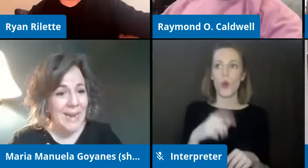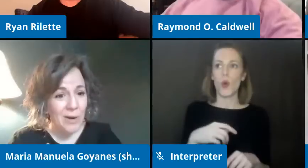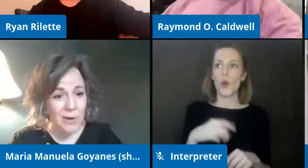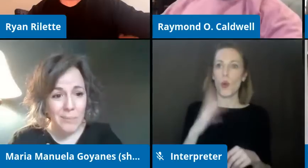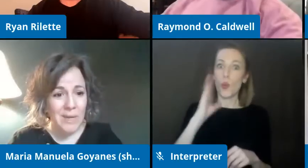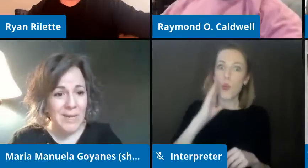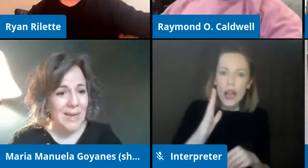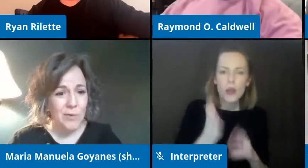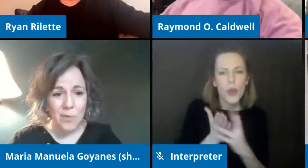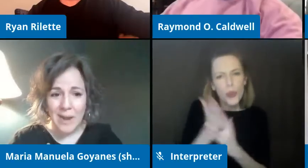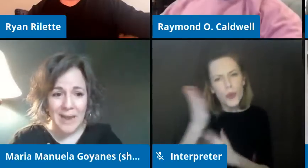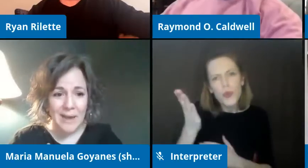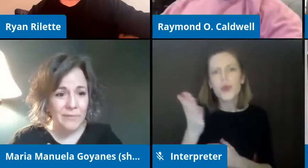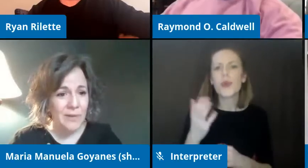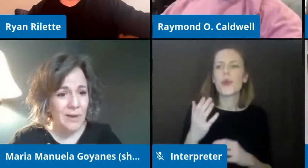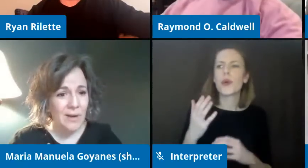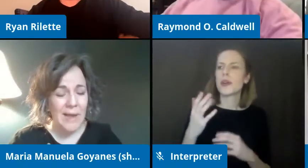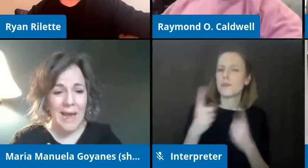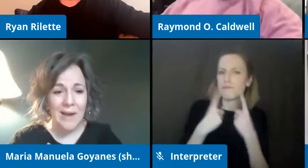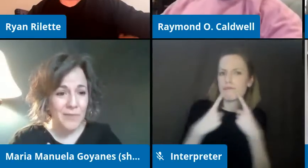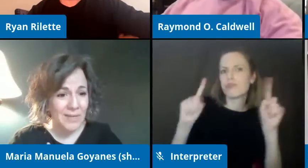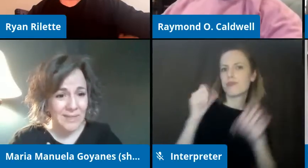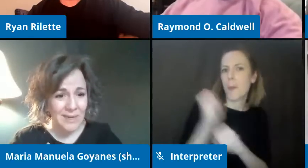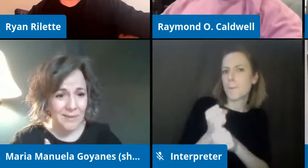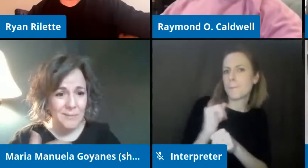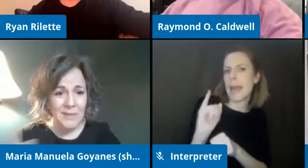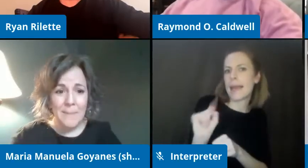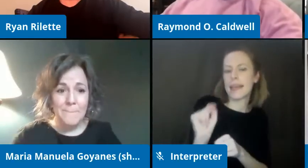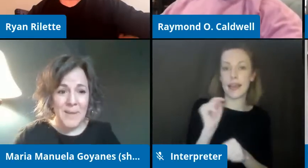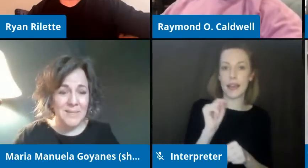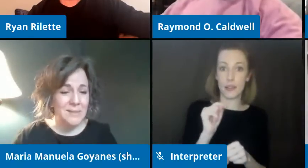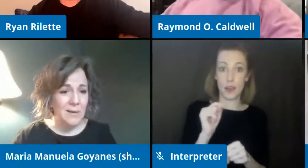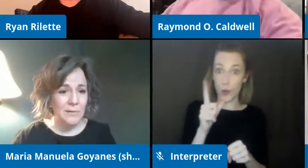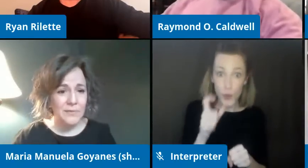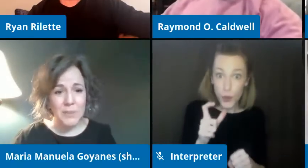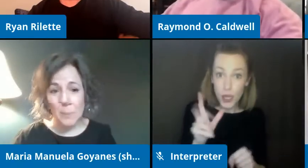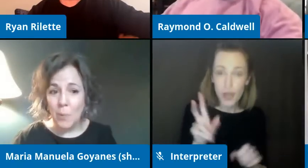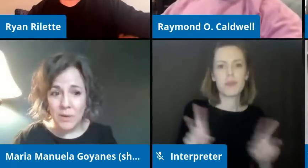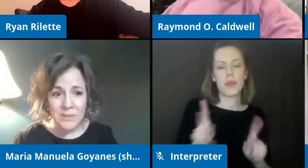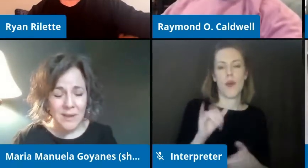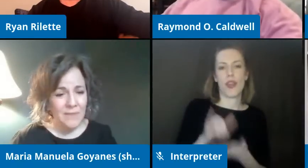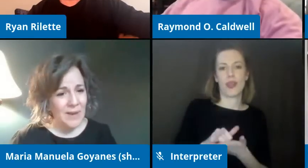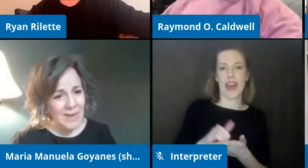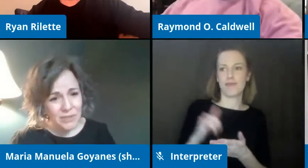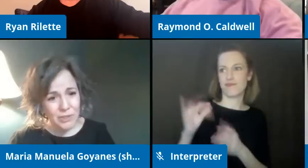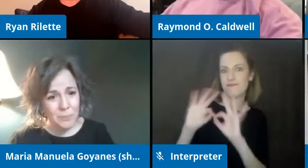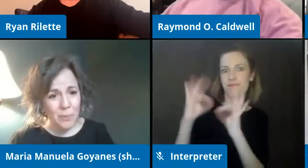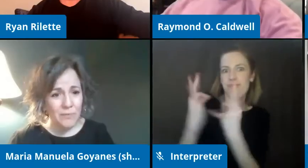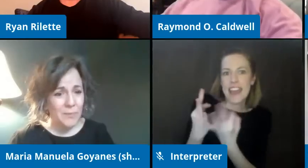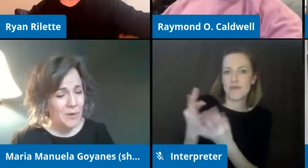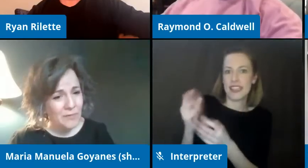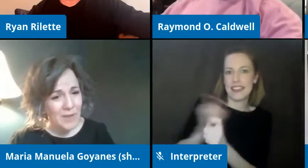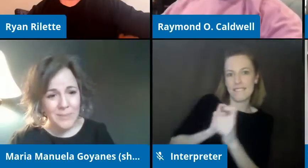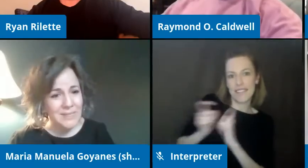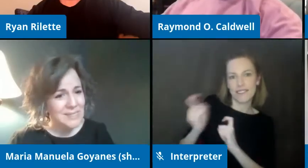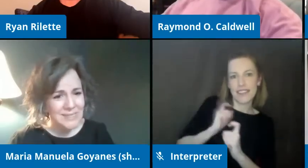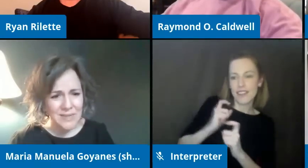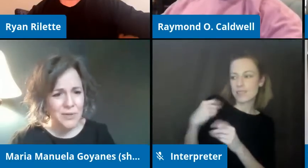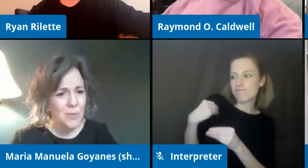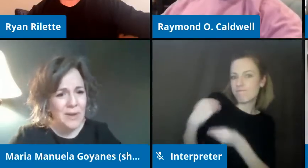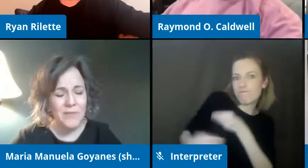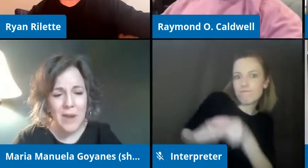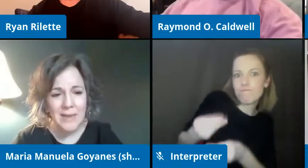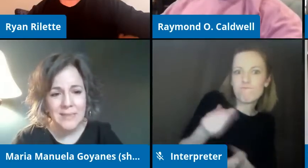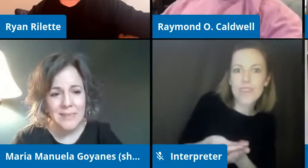know, inheriting money and or have a base of support, financial support from their families,